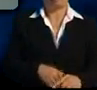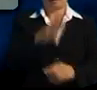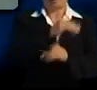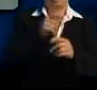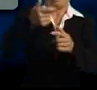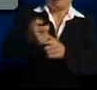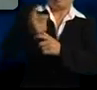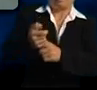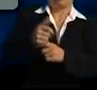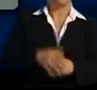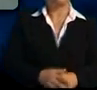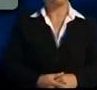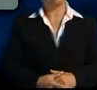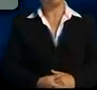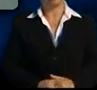and lighter.